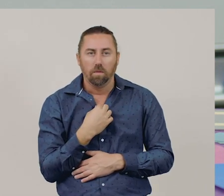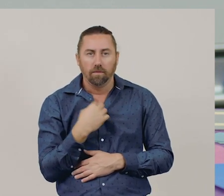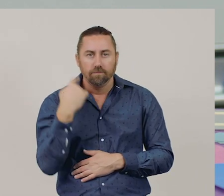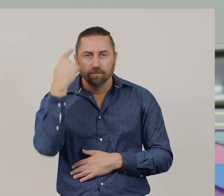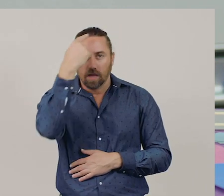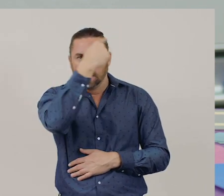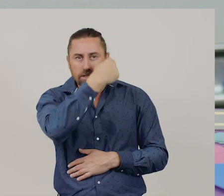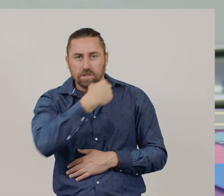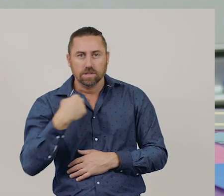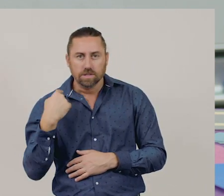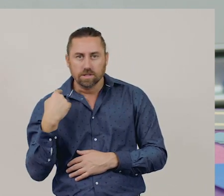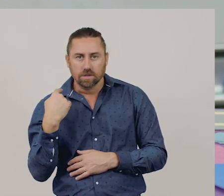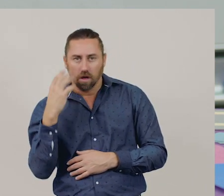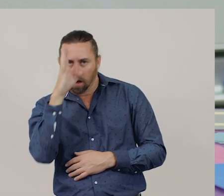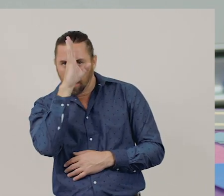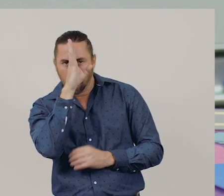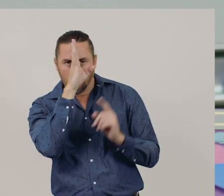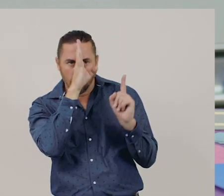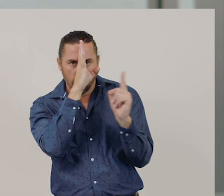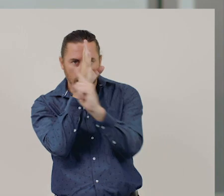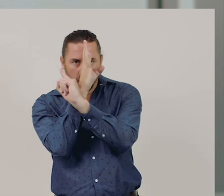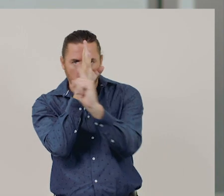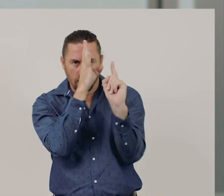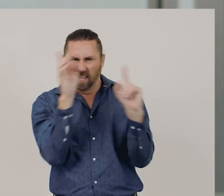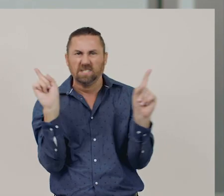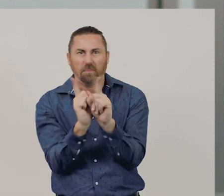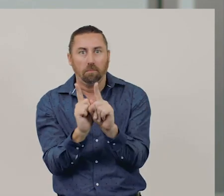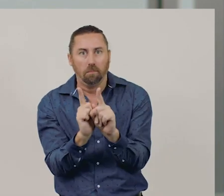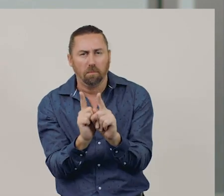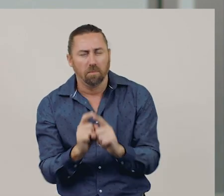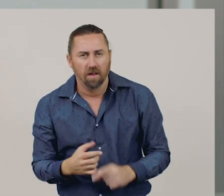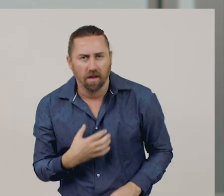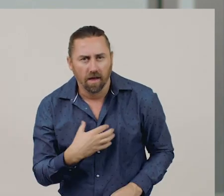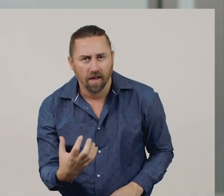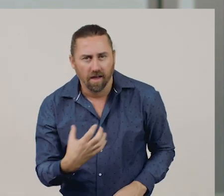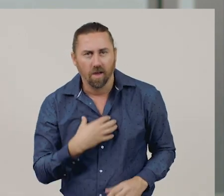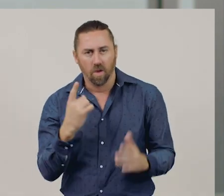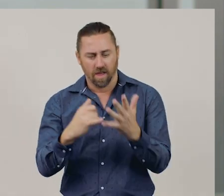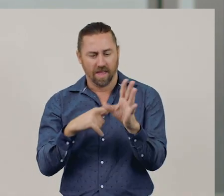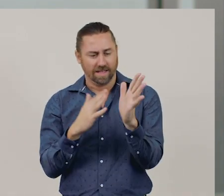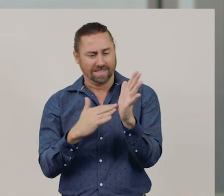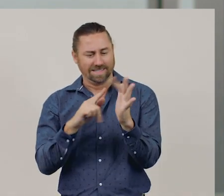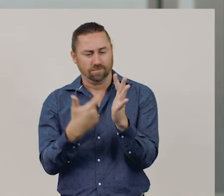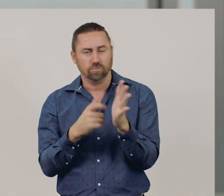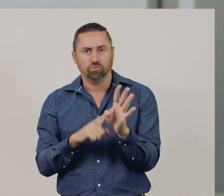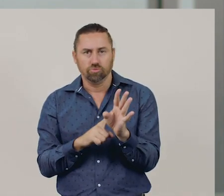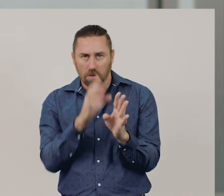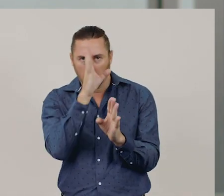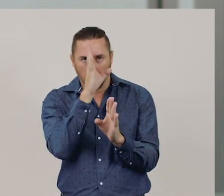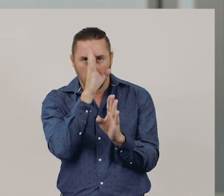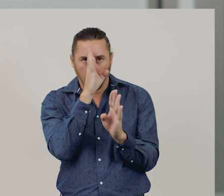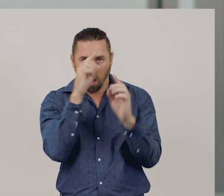face is a mirror image of the other? Which facial features are symmetrical? Our